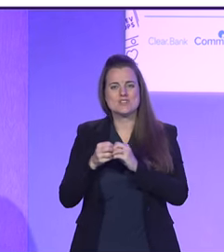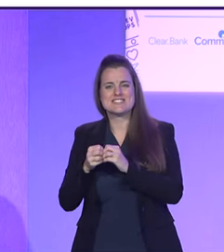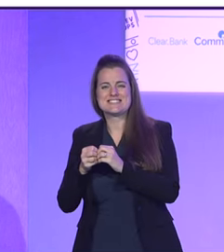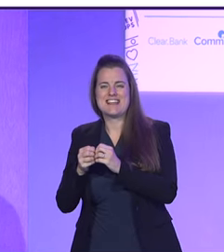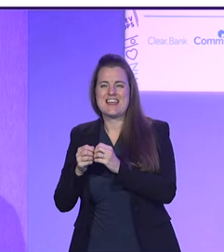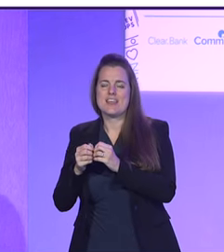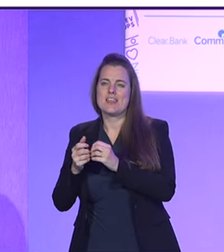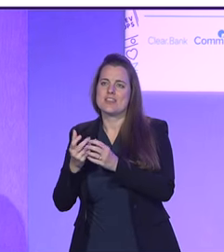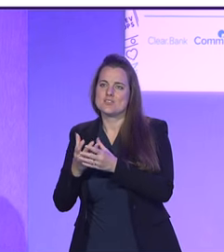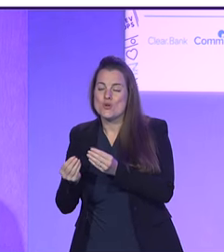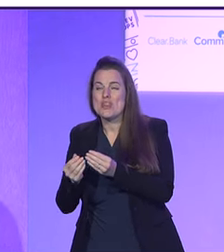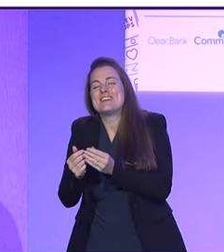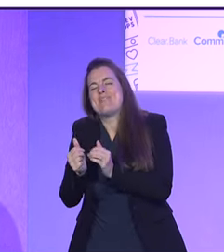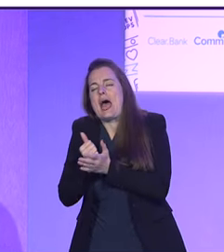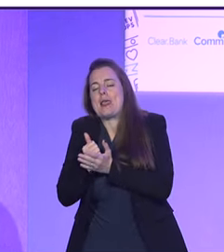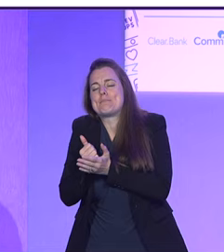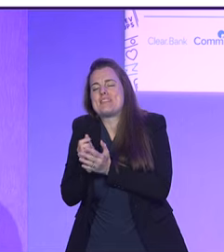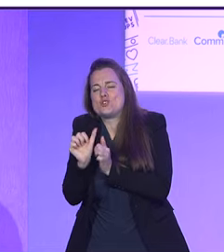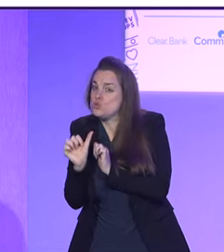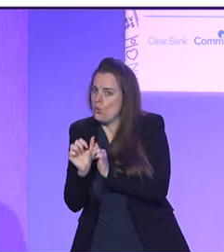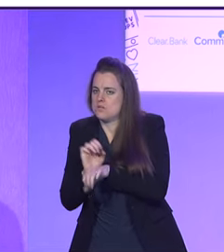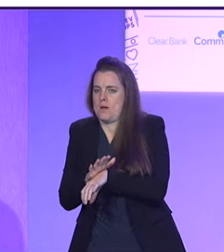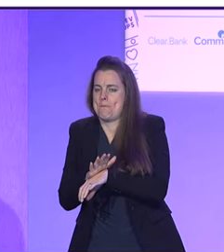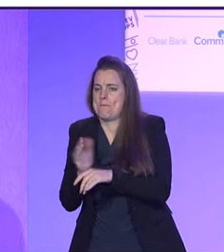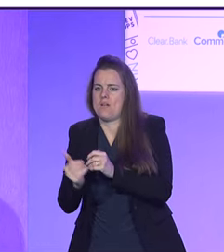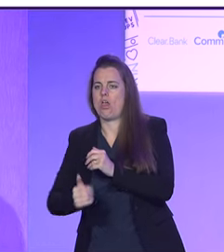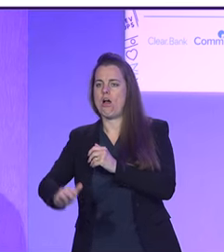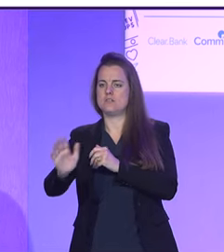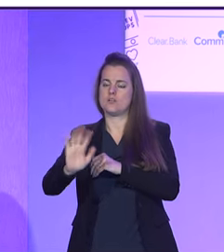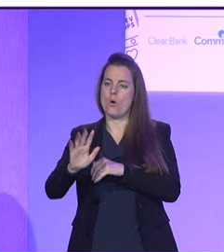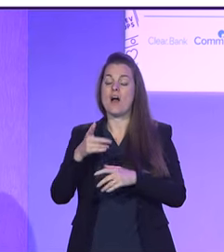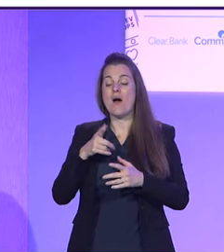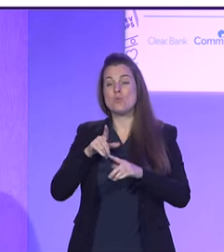run, and maybe try to, you know, fix the underlying problem.